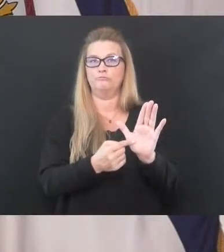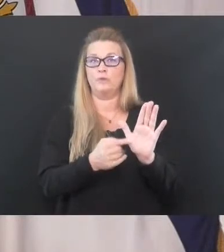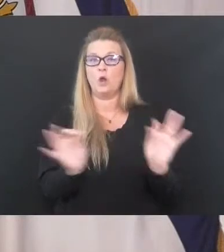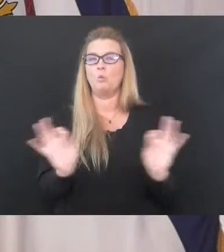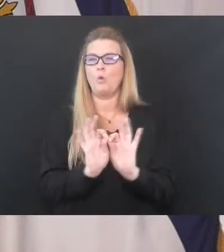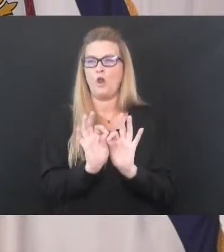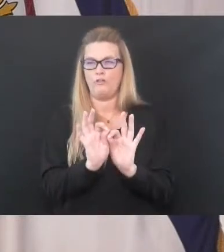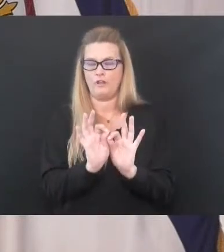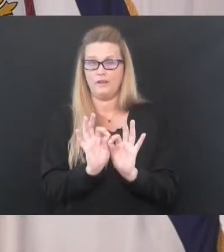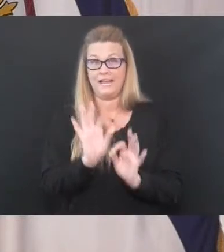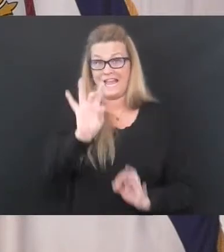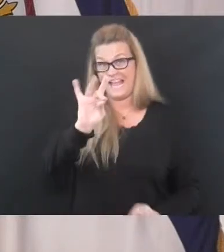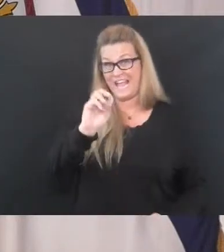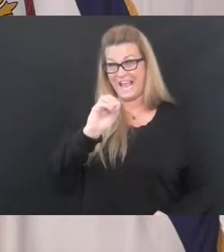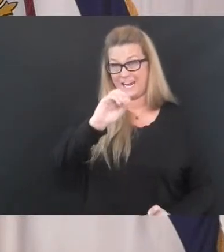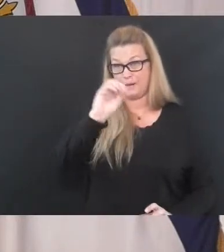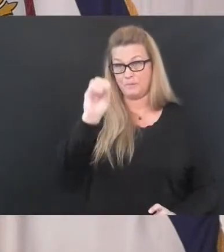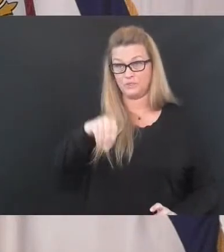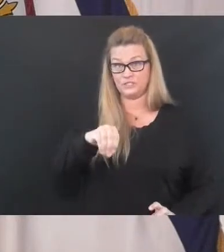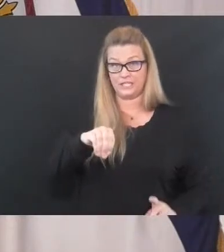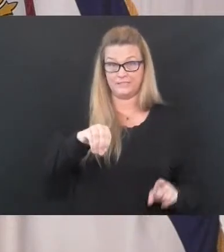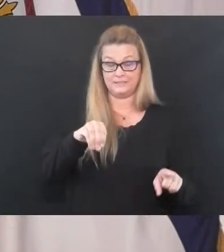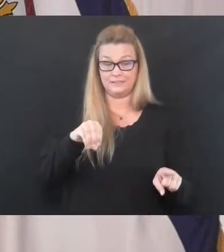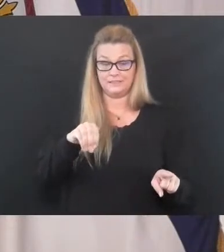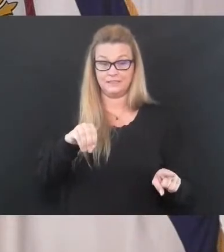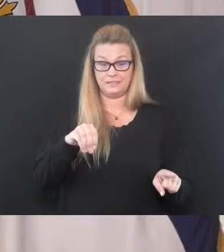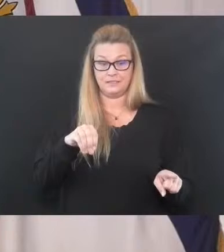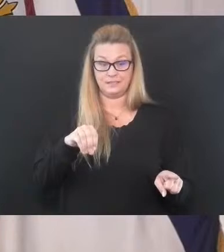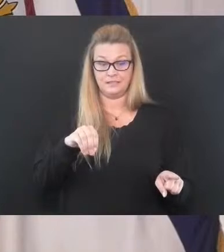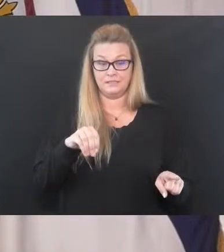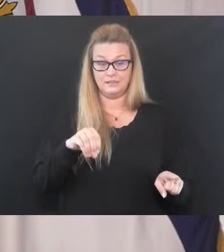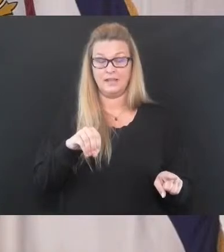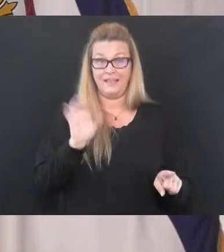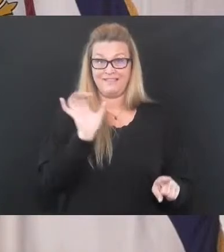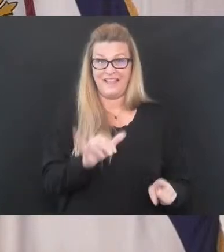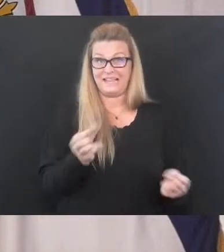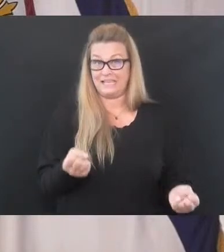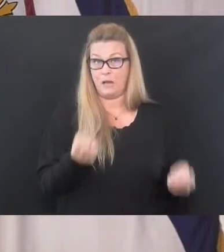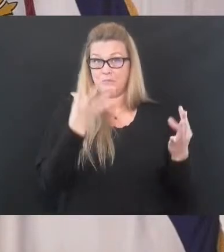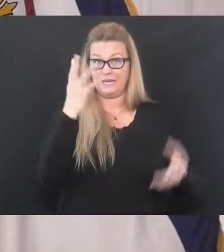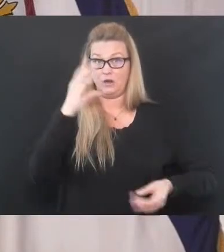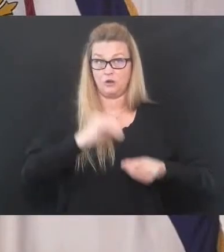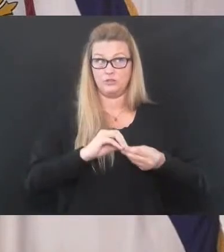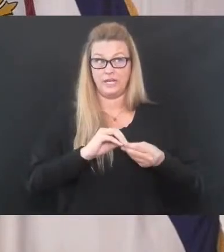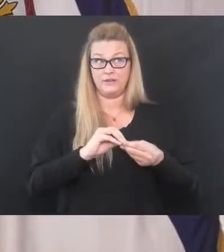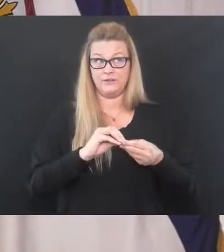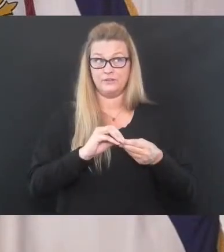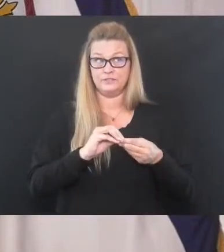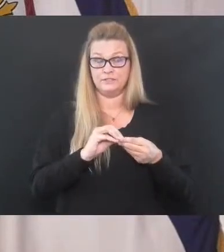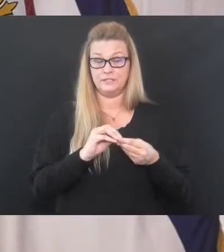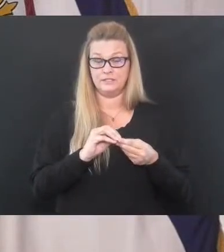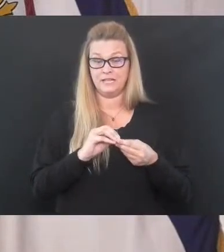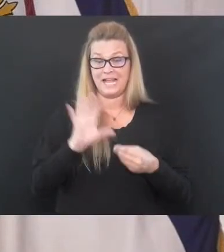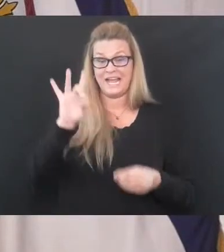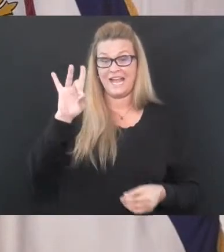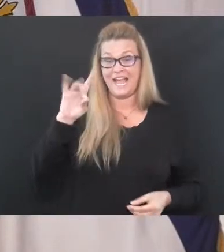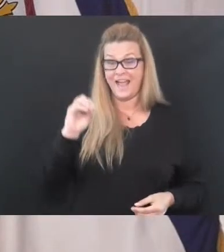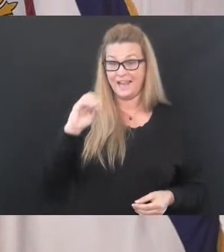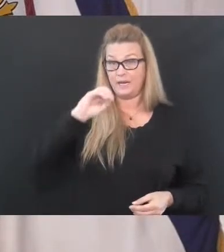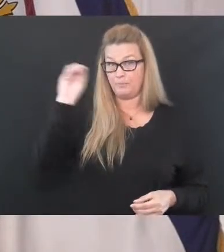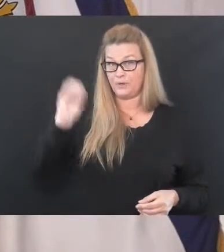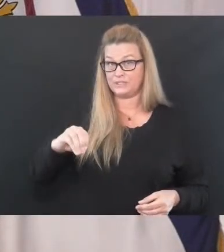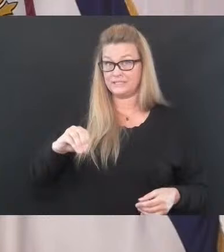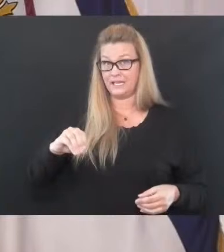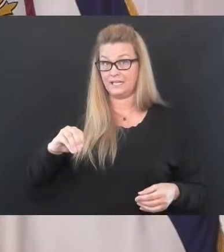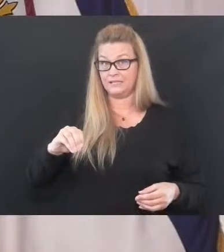If 80% of this number right here, that's how many there are. If 80% of this number